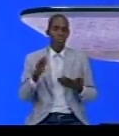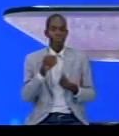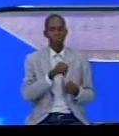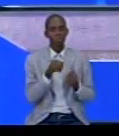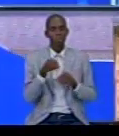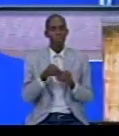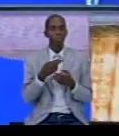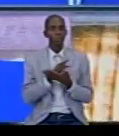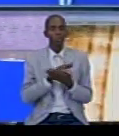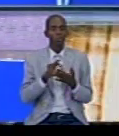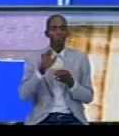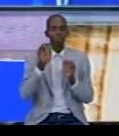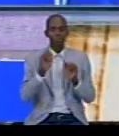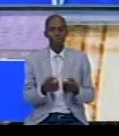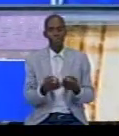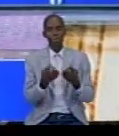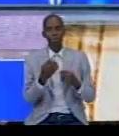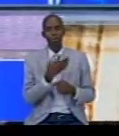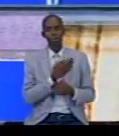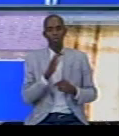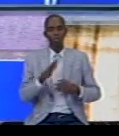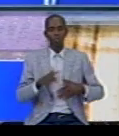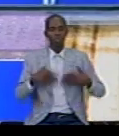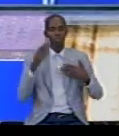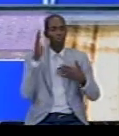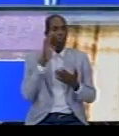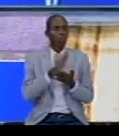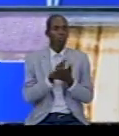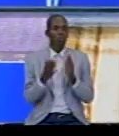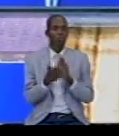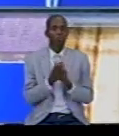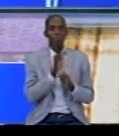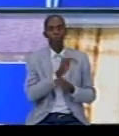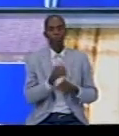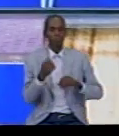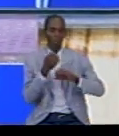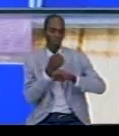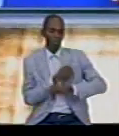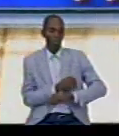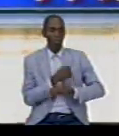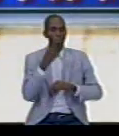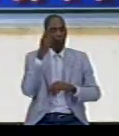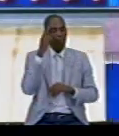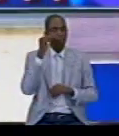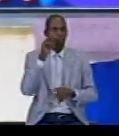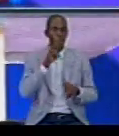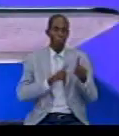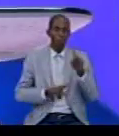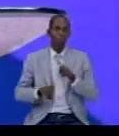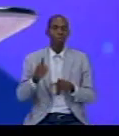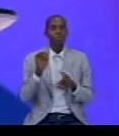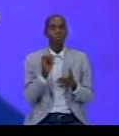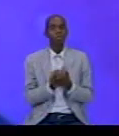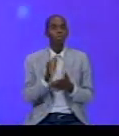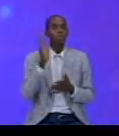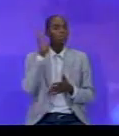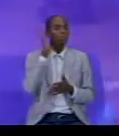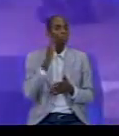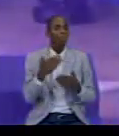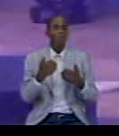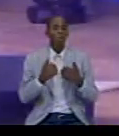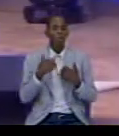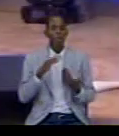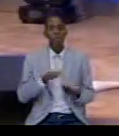Holy Ghost, you can come and your life could become a preservative for the people that should have